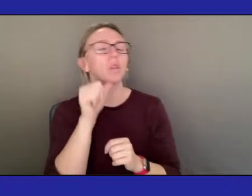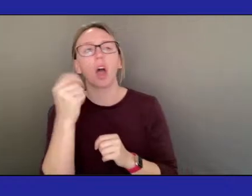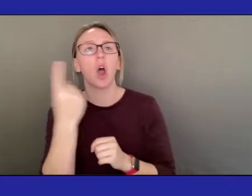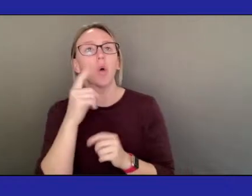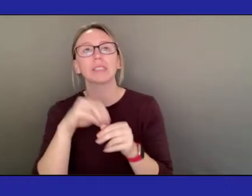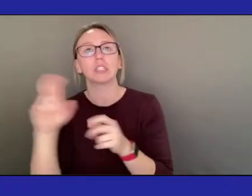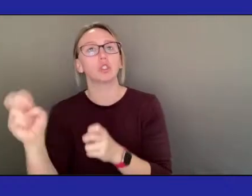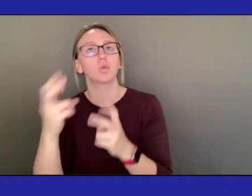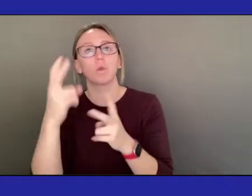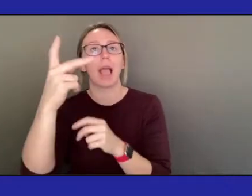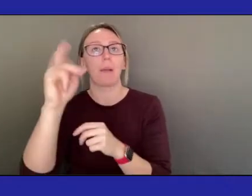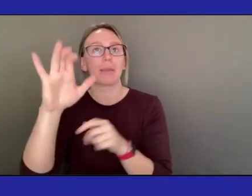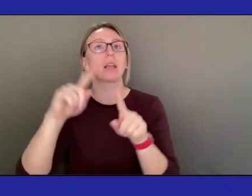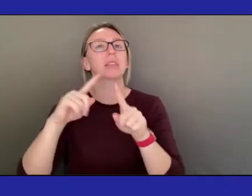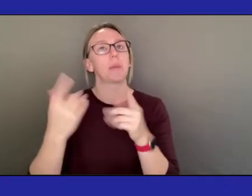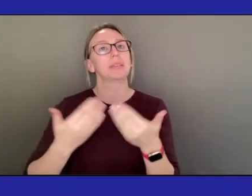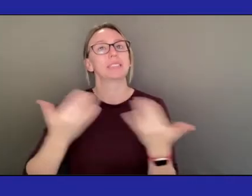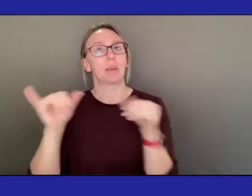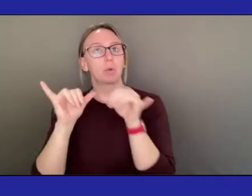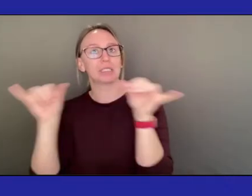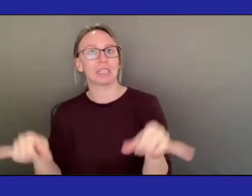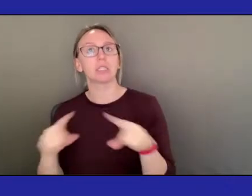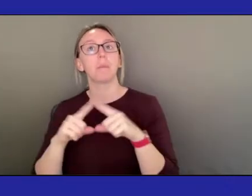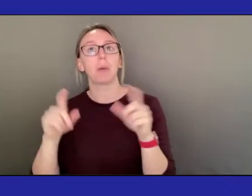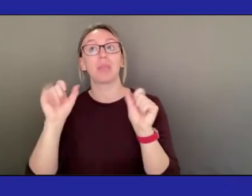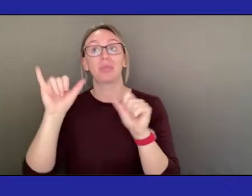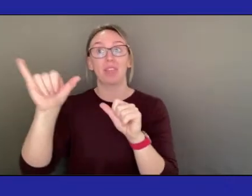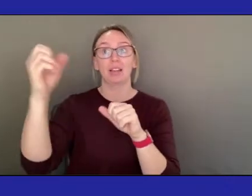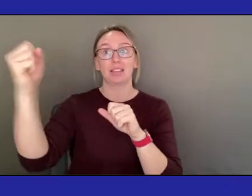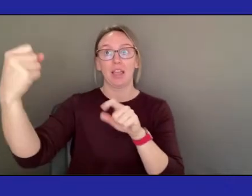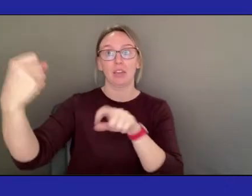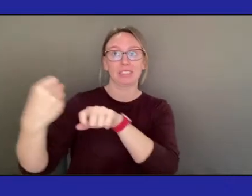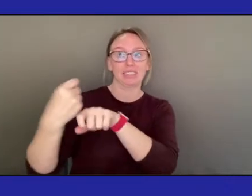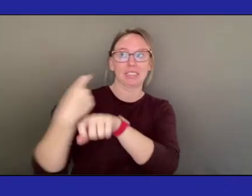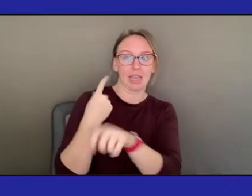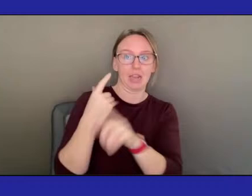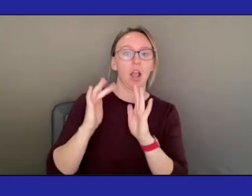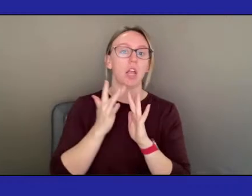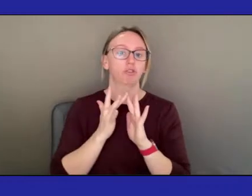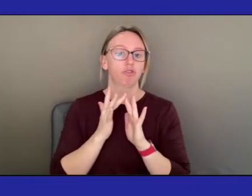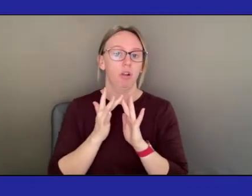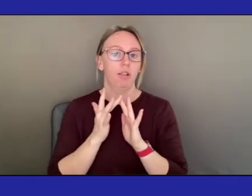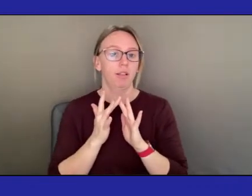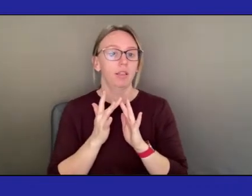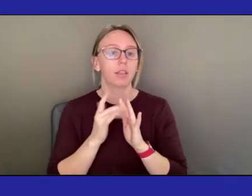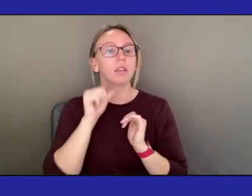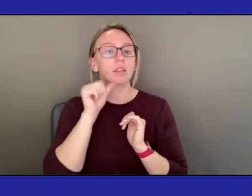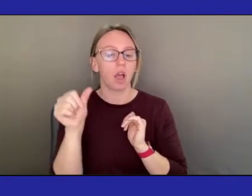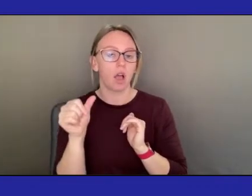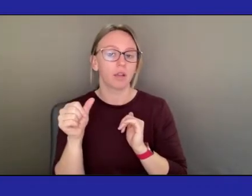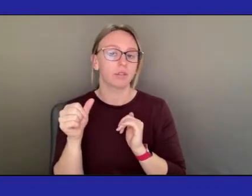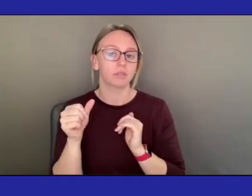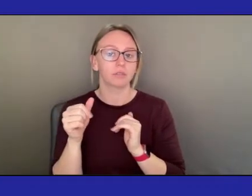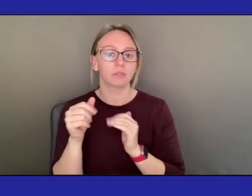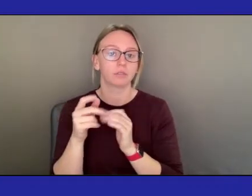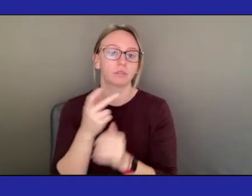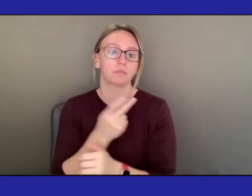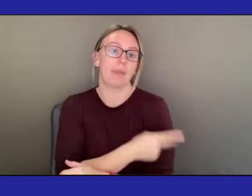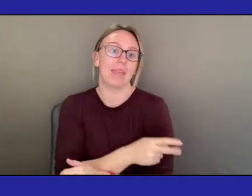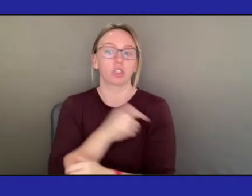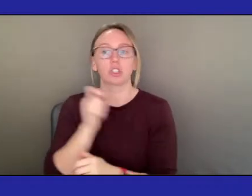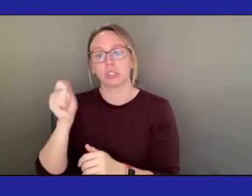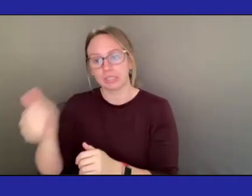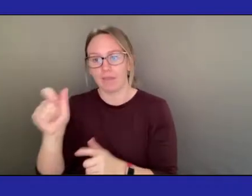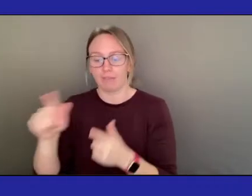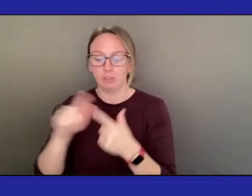separate, but it can all be sent electronically as opposed to provide patients having to manually enter